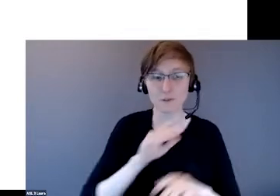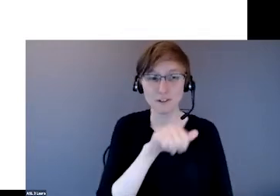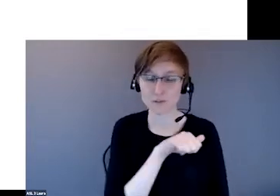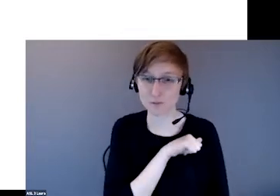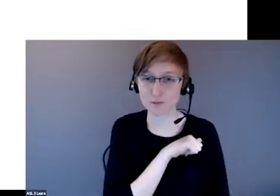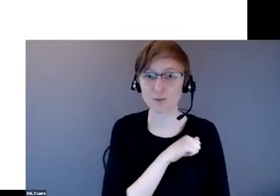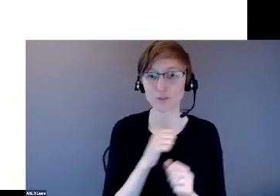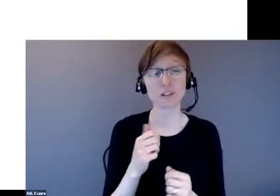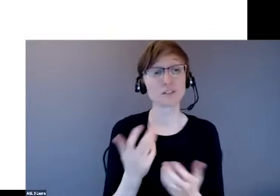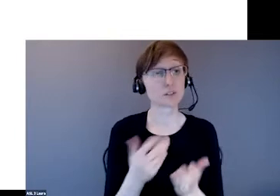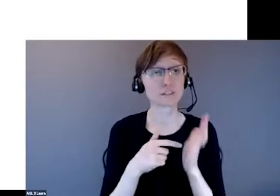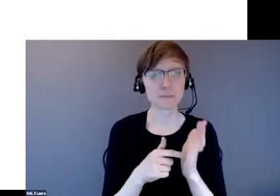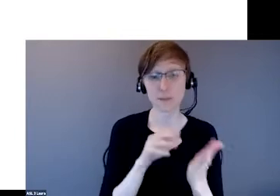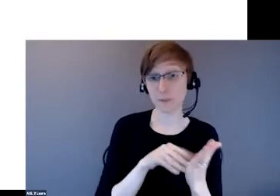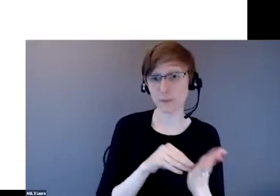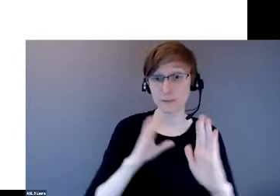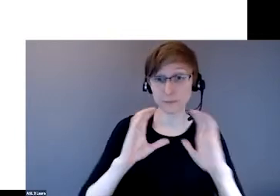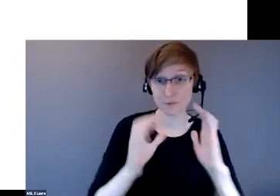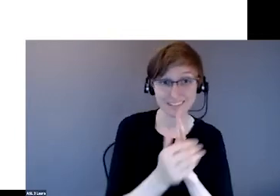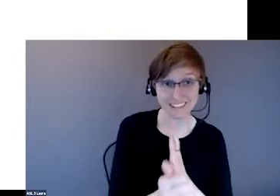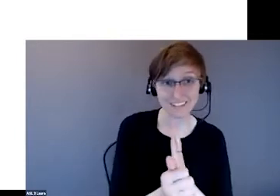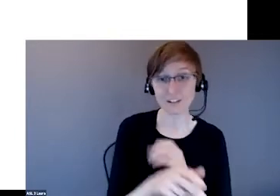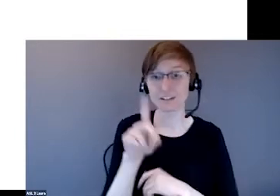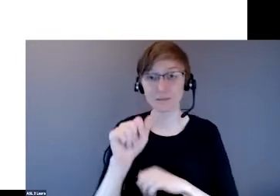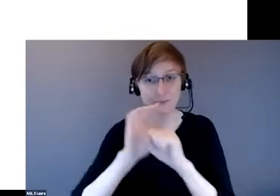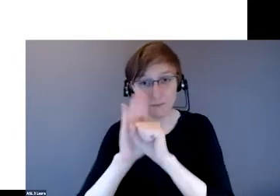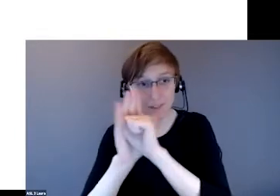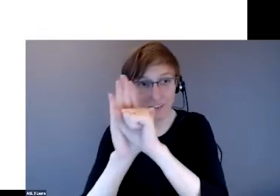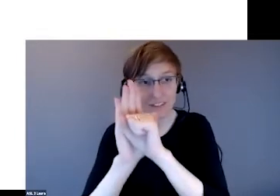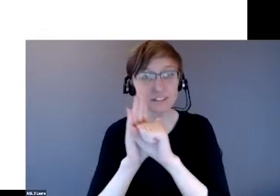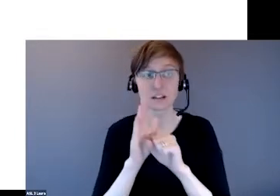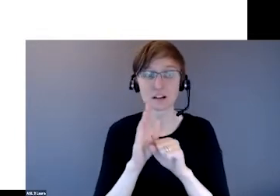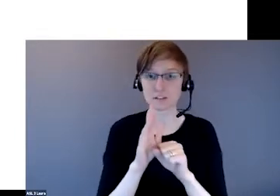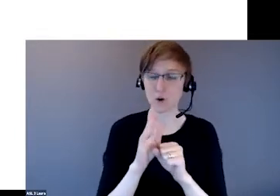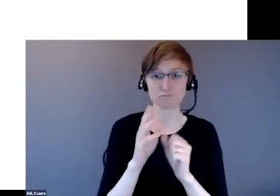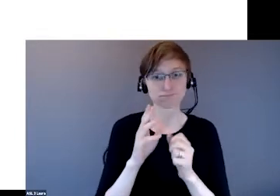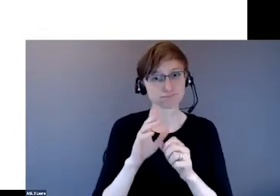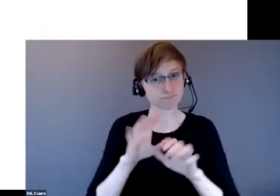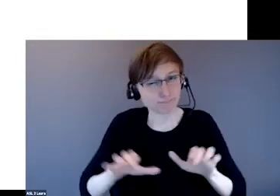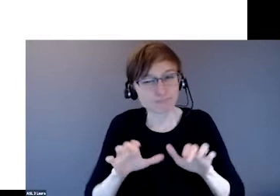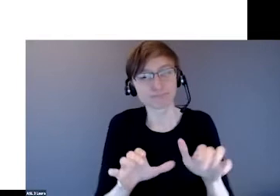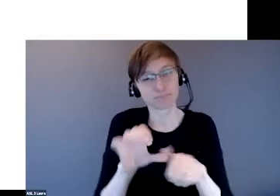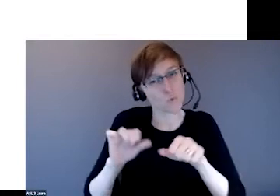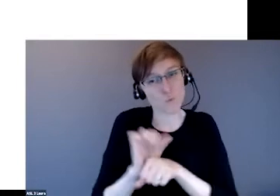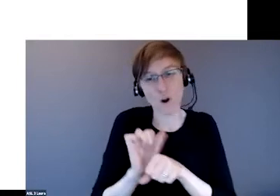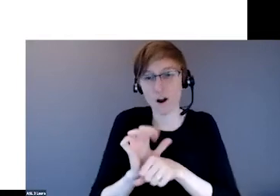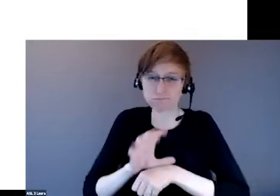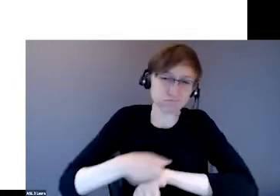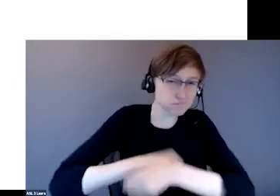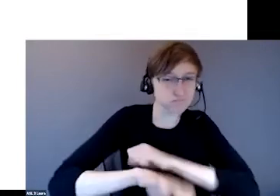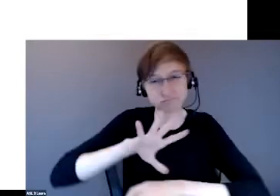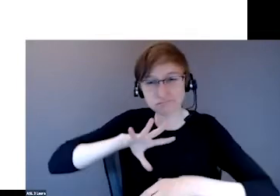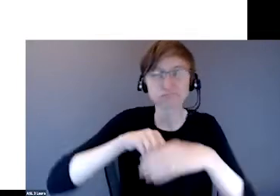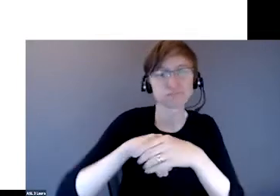communication skills, disability advocacy, giving it 150%, these kinds of things. And then the attitudes that were commonly spoken